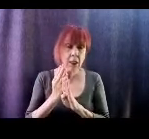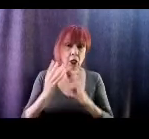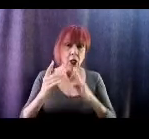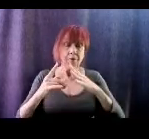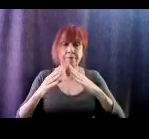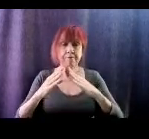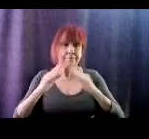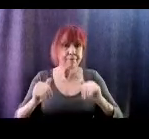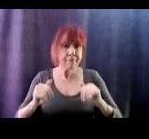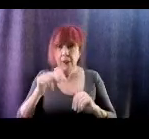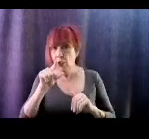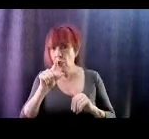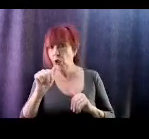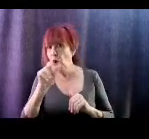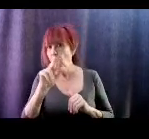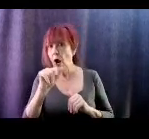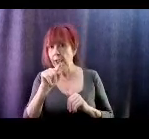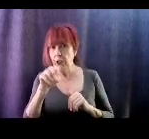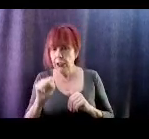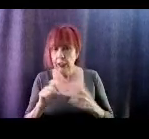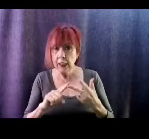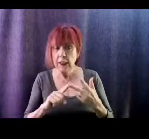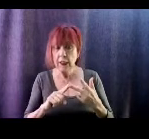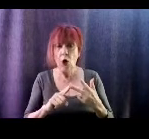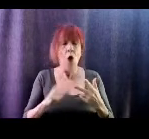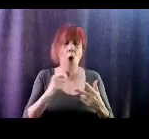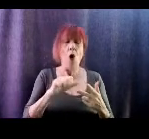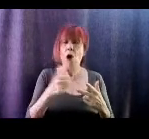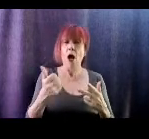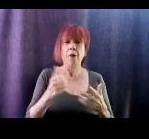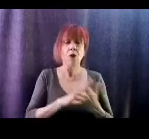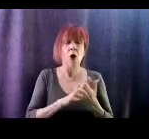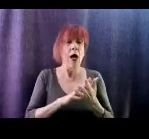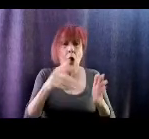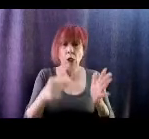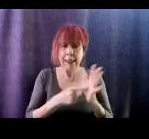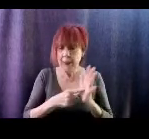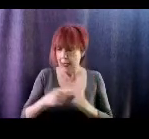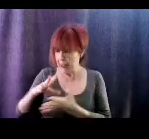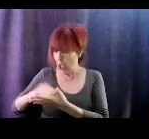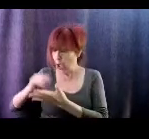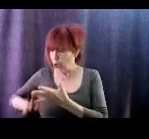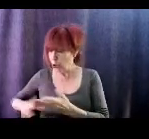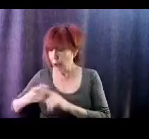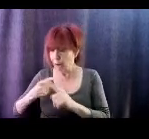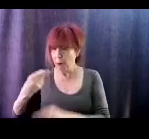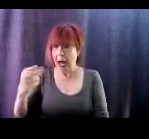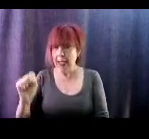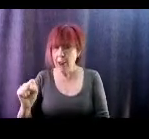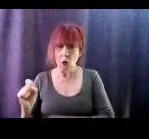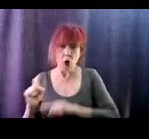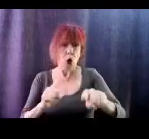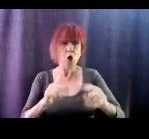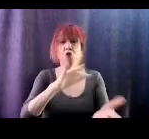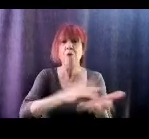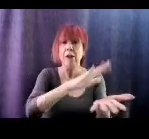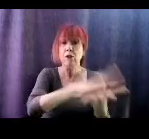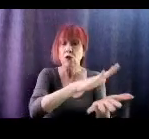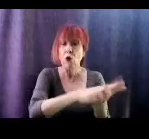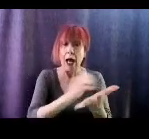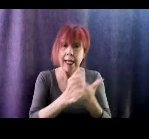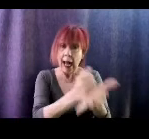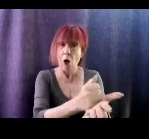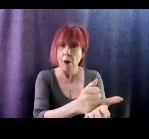we also have had students that have helped out in other schools. I've had students from the high school go into the middle school and be